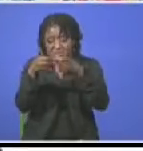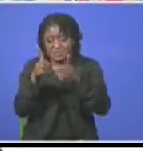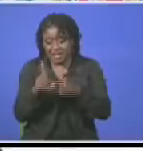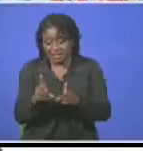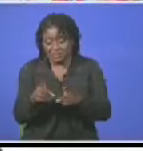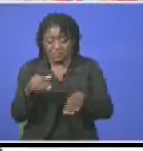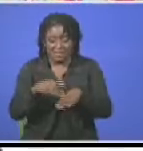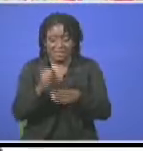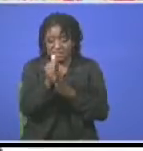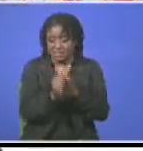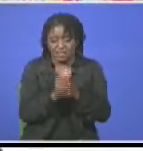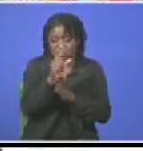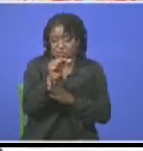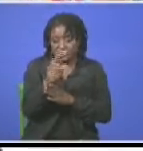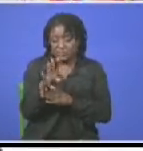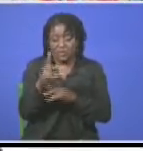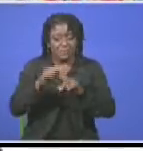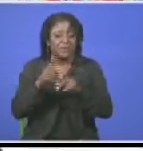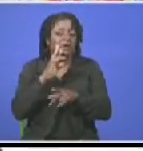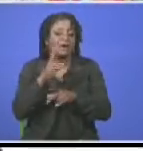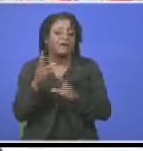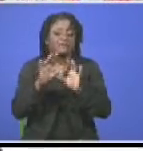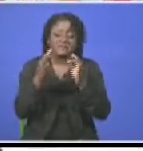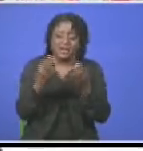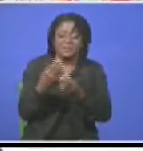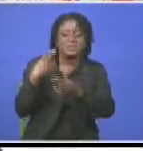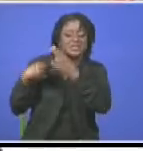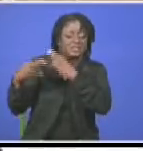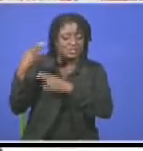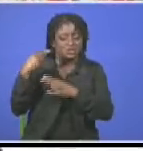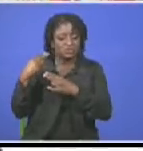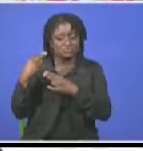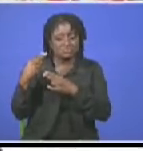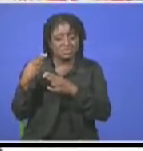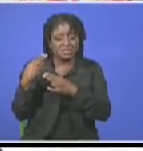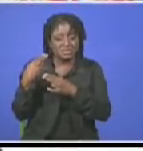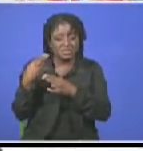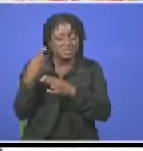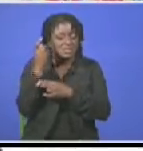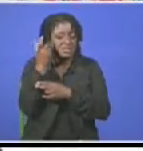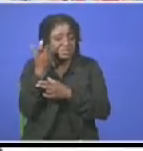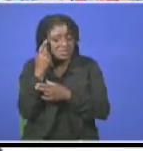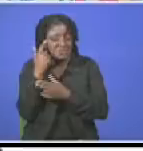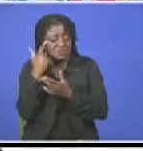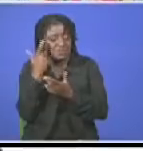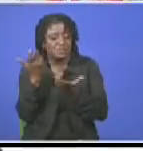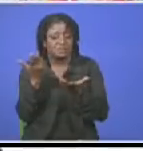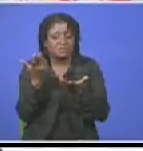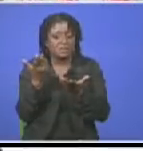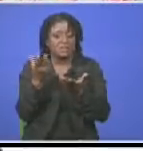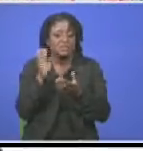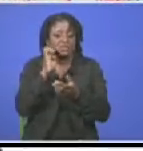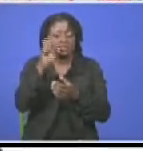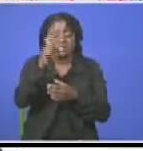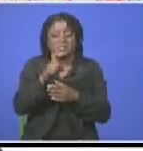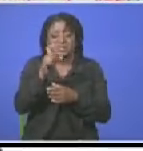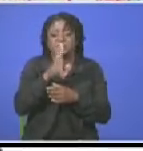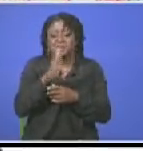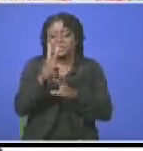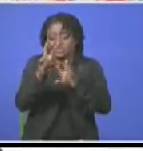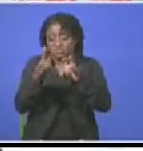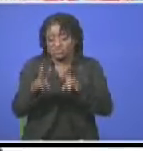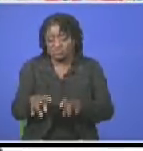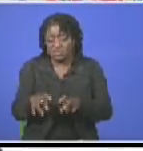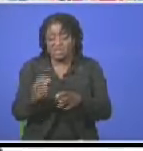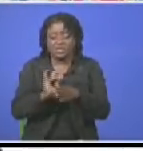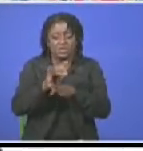was 24. But her family history suggested that she had to be screened earlier. And so you